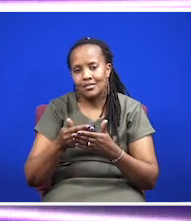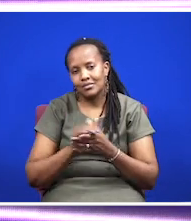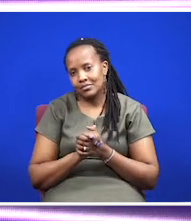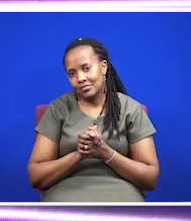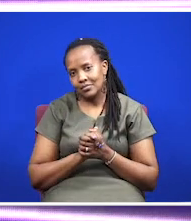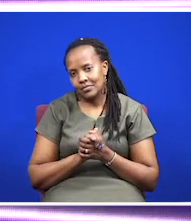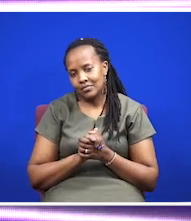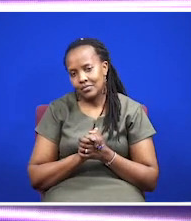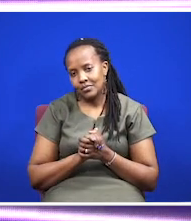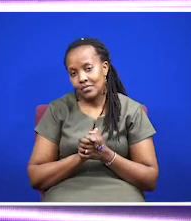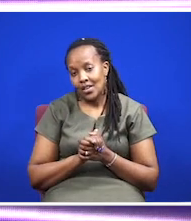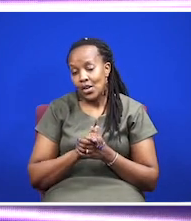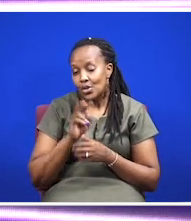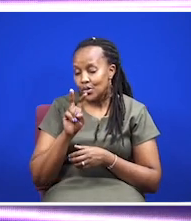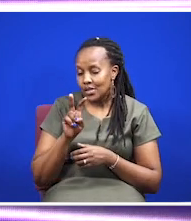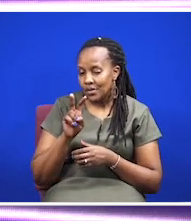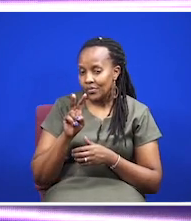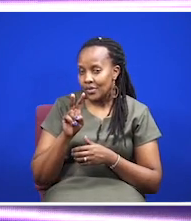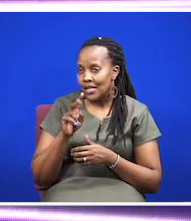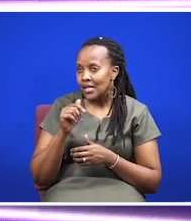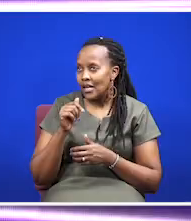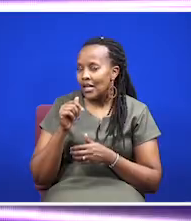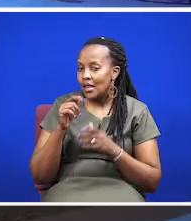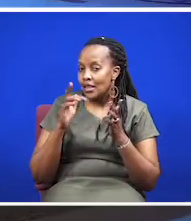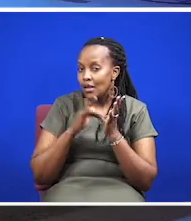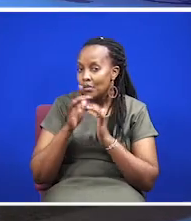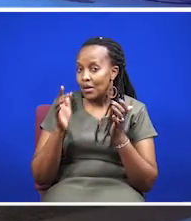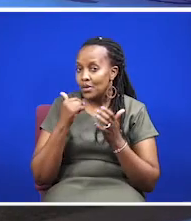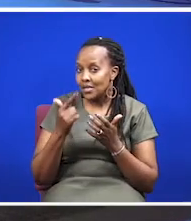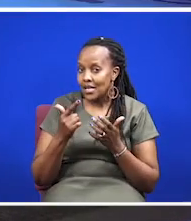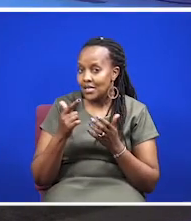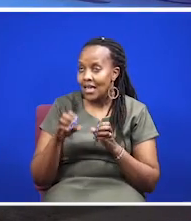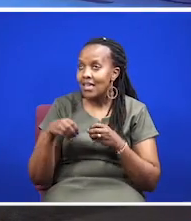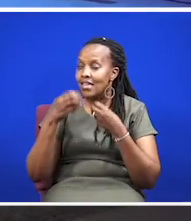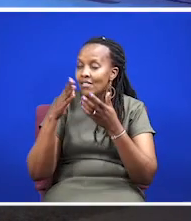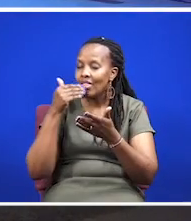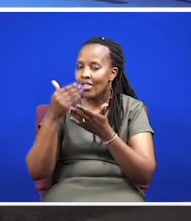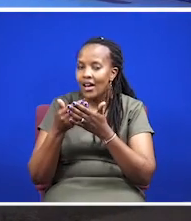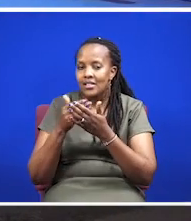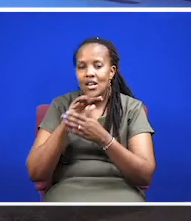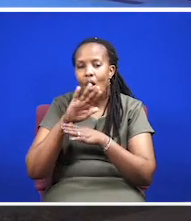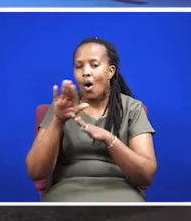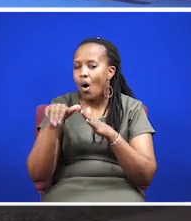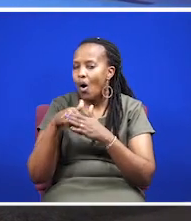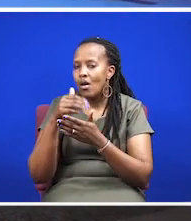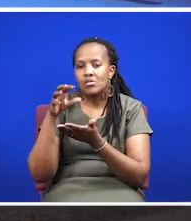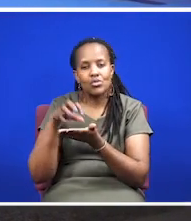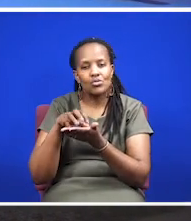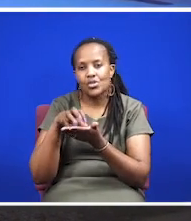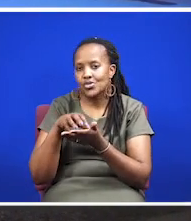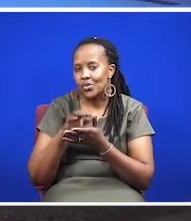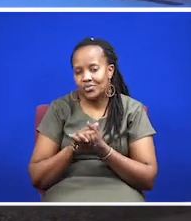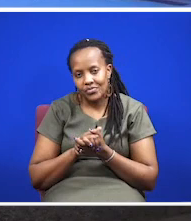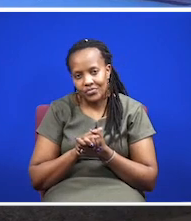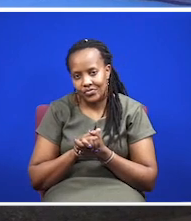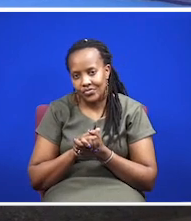the passage that we read told us to give thanks in every circumstance. I want also to